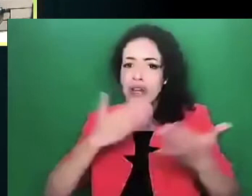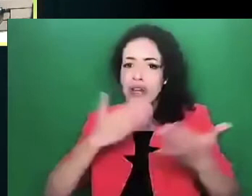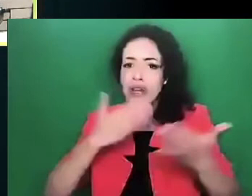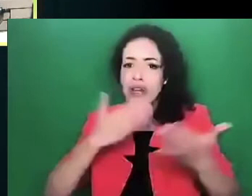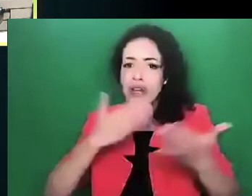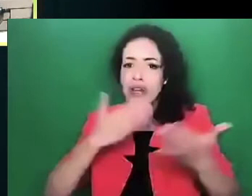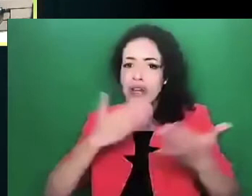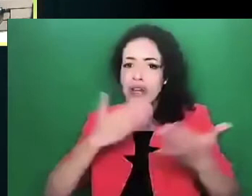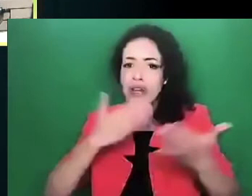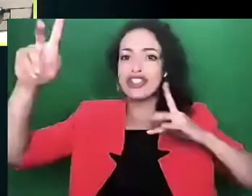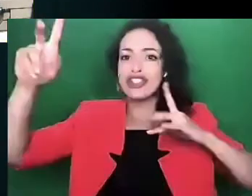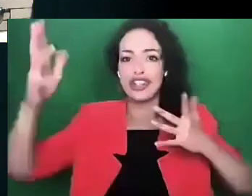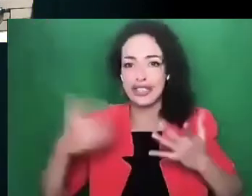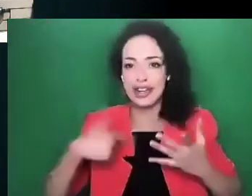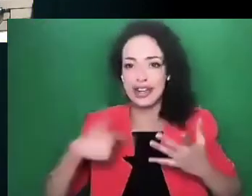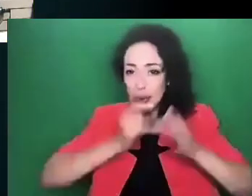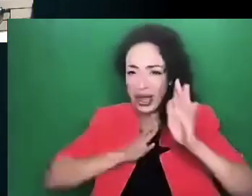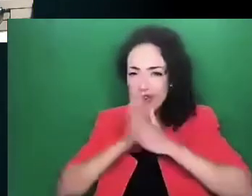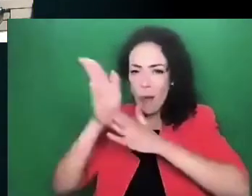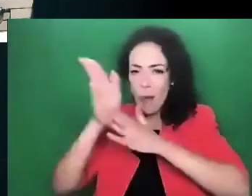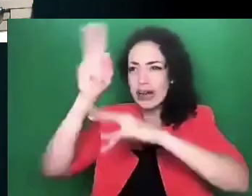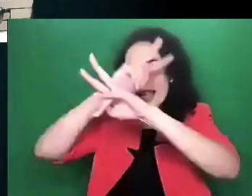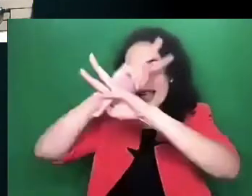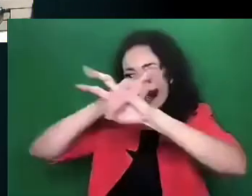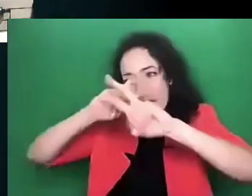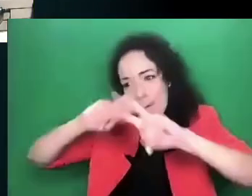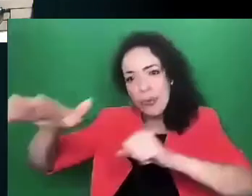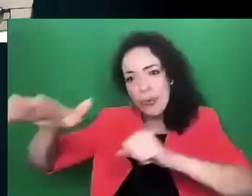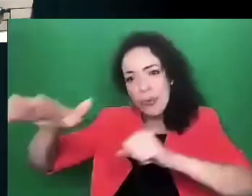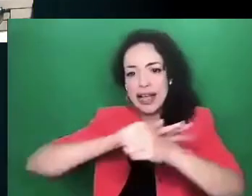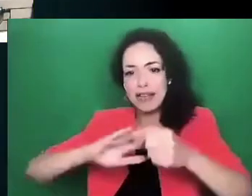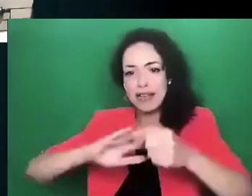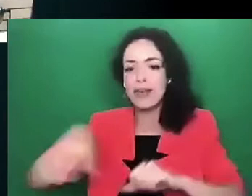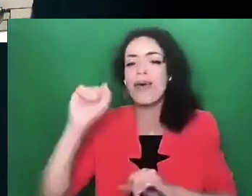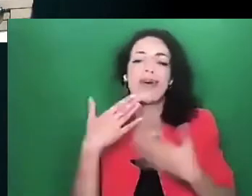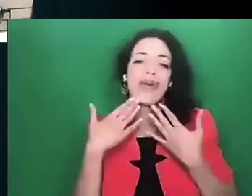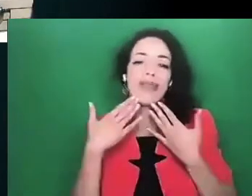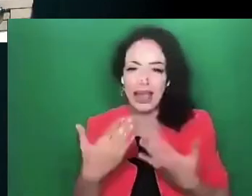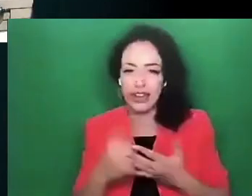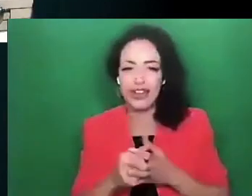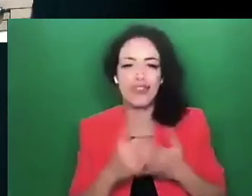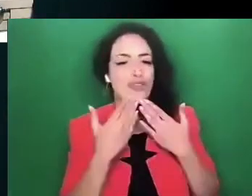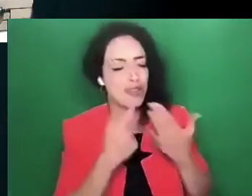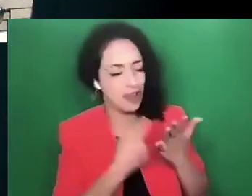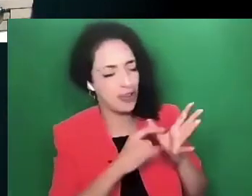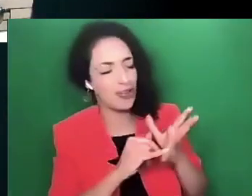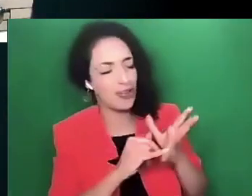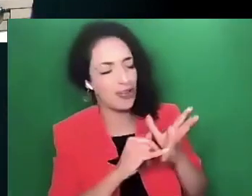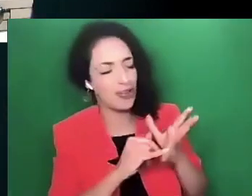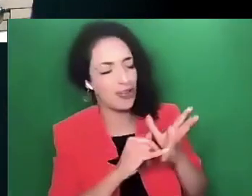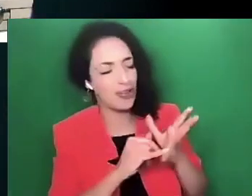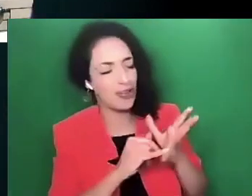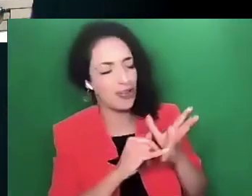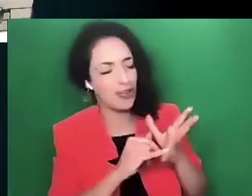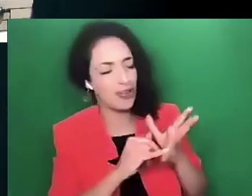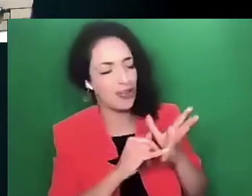explore these areas. Yes. Thank you, Rashad. It certainly is expeditionary and also obviously has